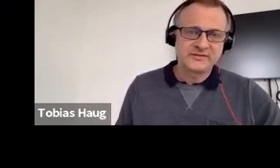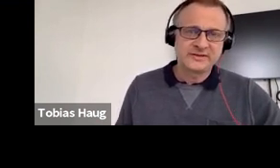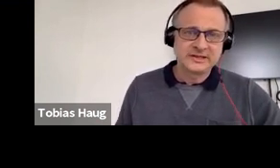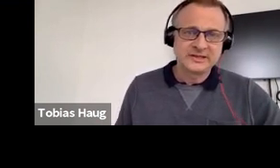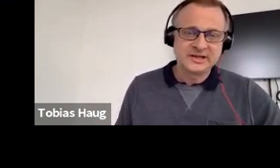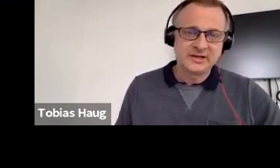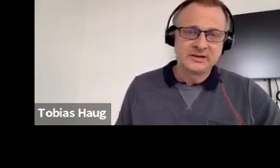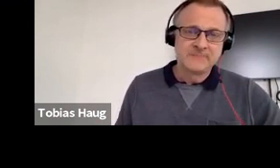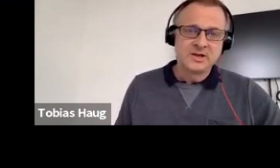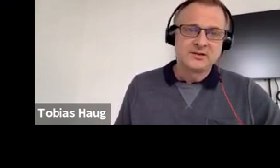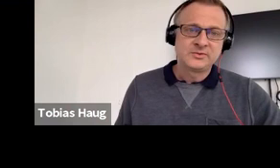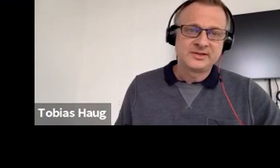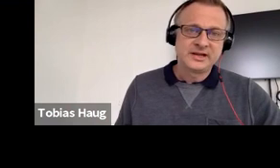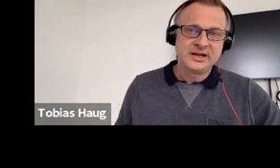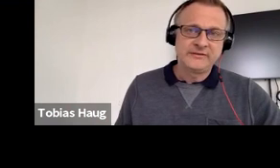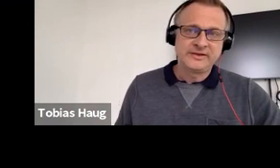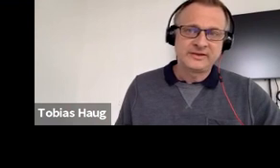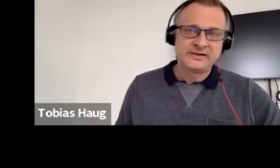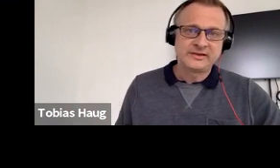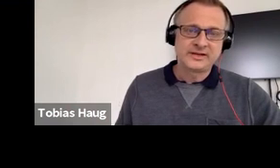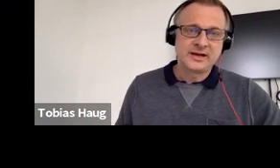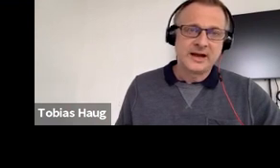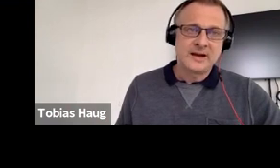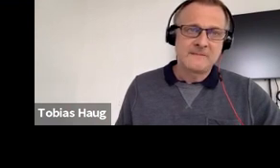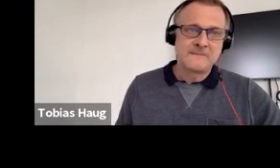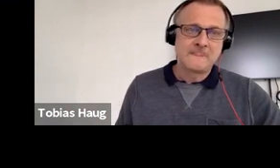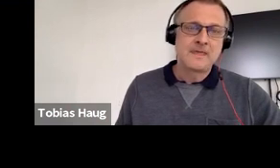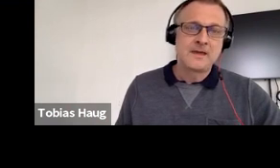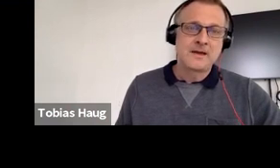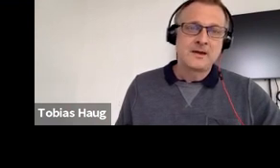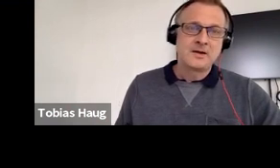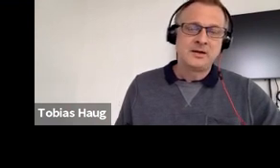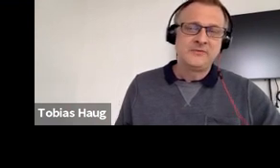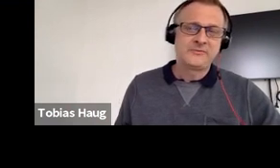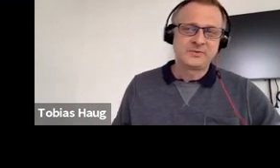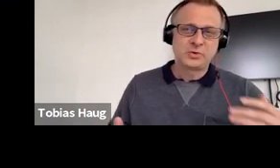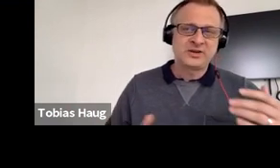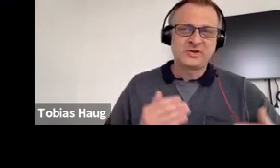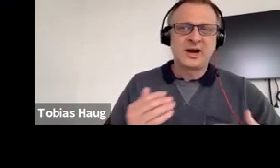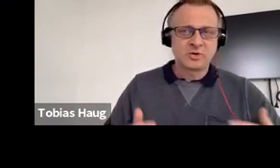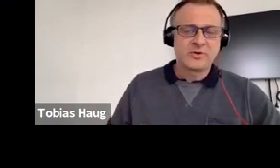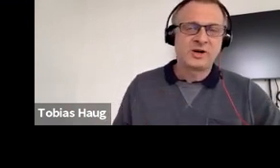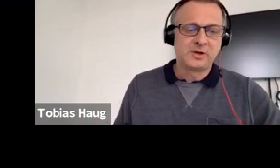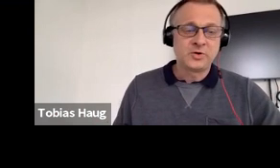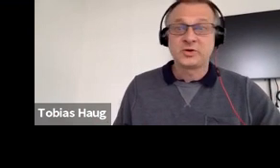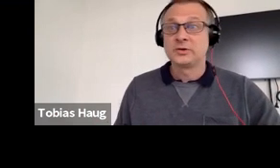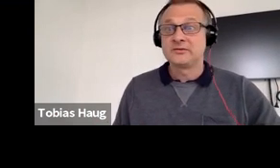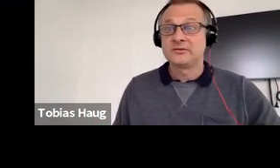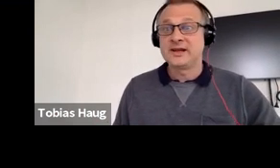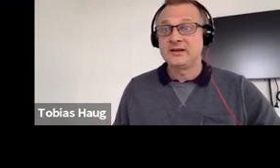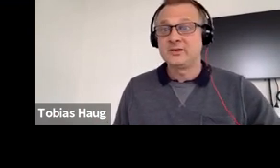content validity here, to see if this is if structures are comparable,